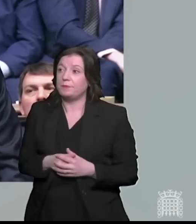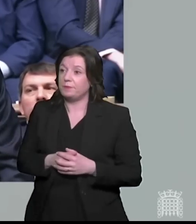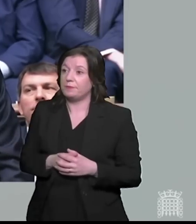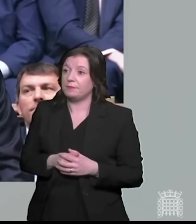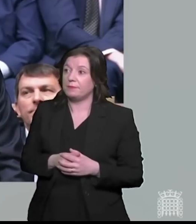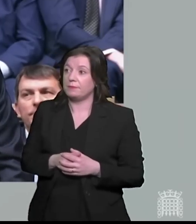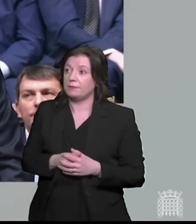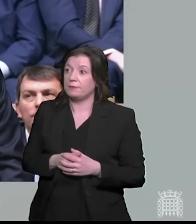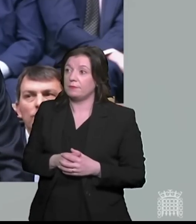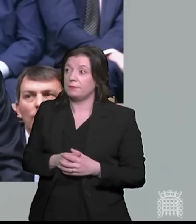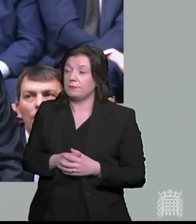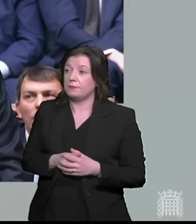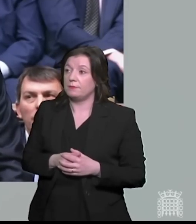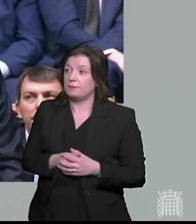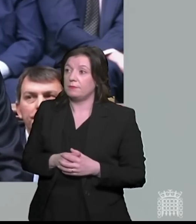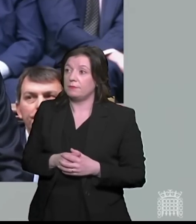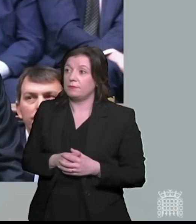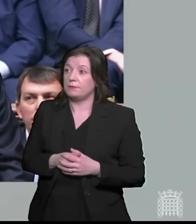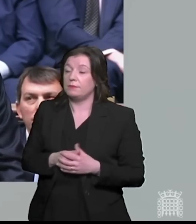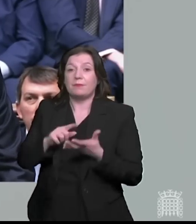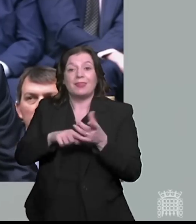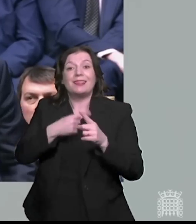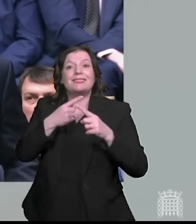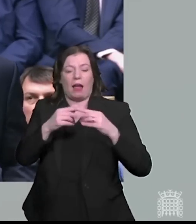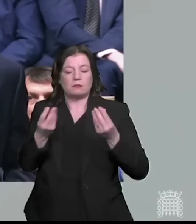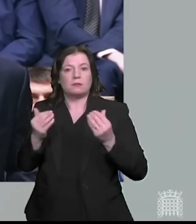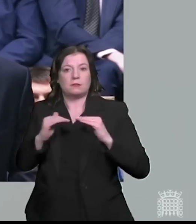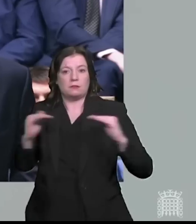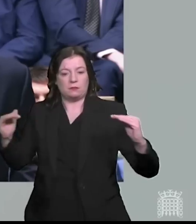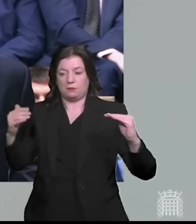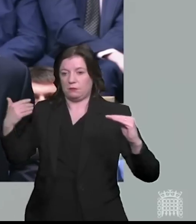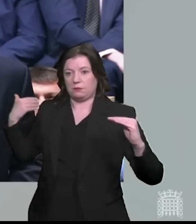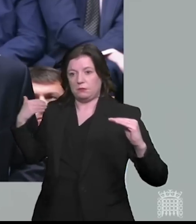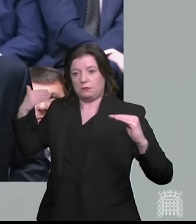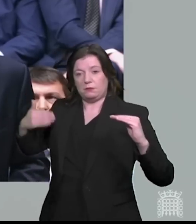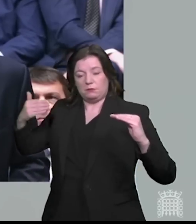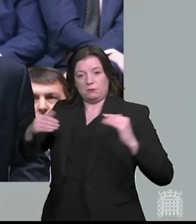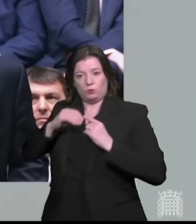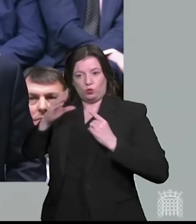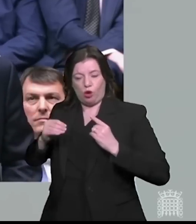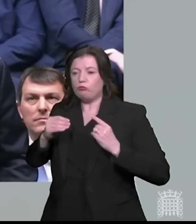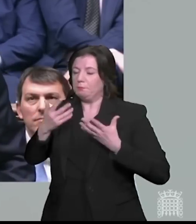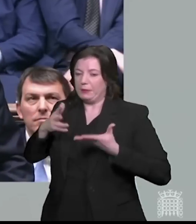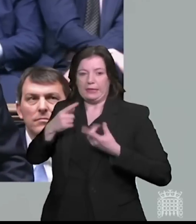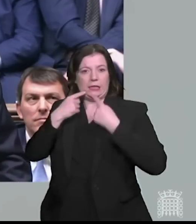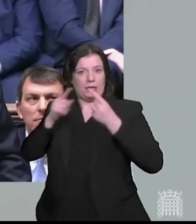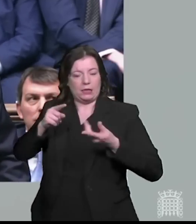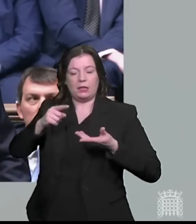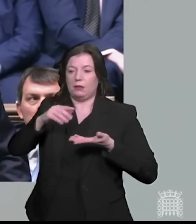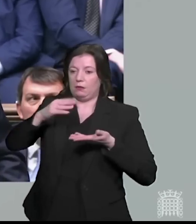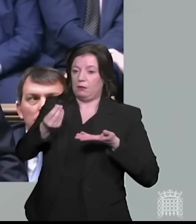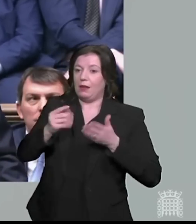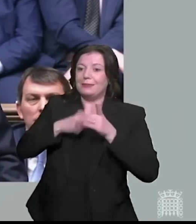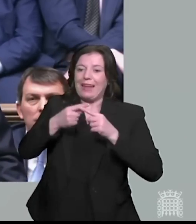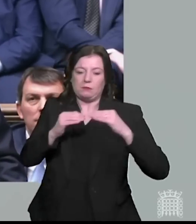For the first time ever, because of rises in tax thresholds made by successive Conservative Chancellors, people in